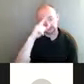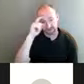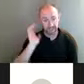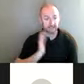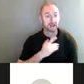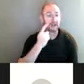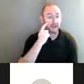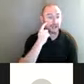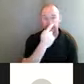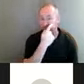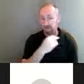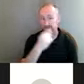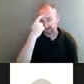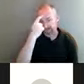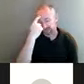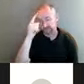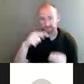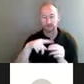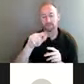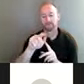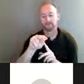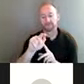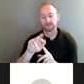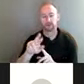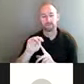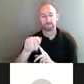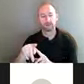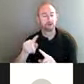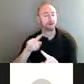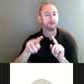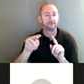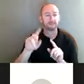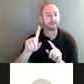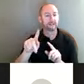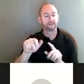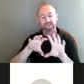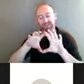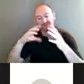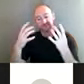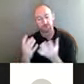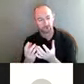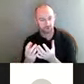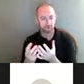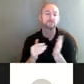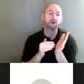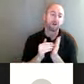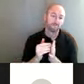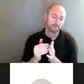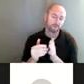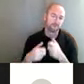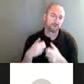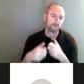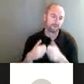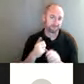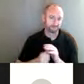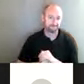and our brains are thinking about planar math, and the map is dealing with spherical data. And this is a really common problem. It's an area I've done